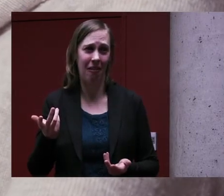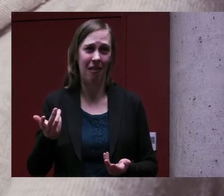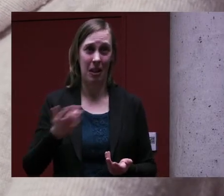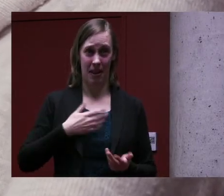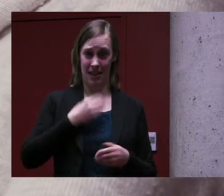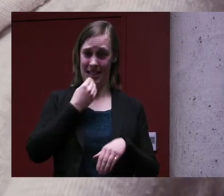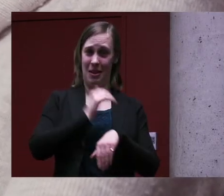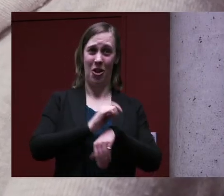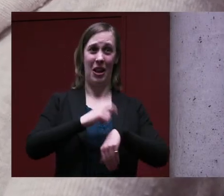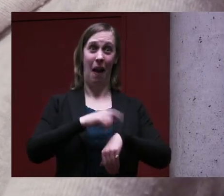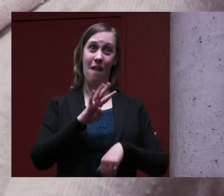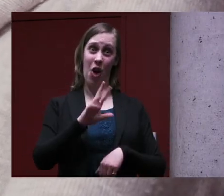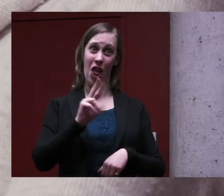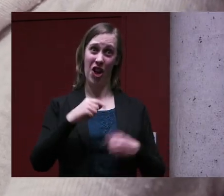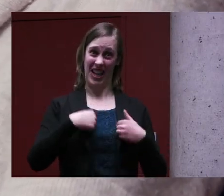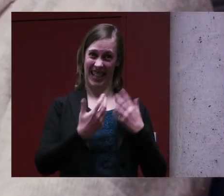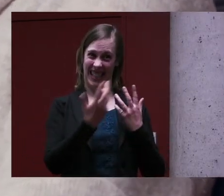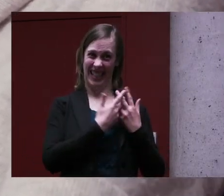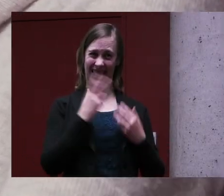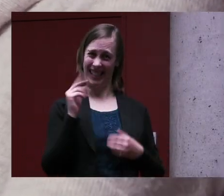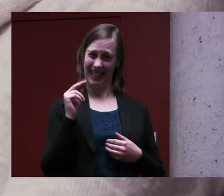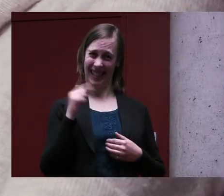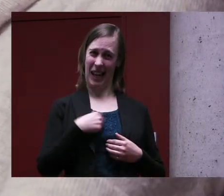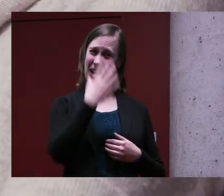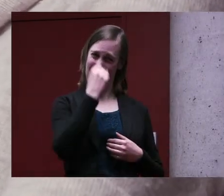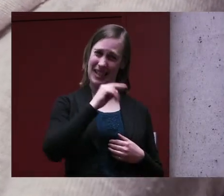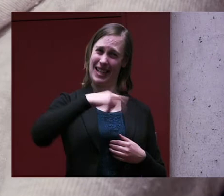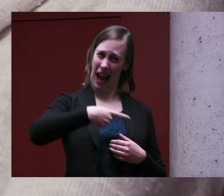time is not at 4:30, my nap time is.